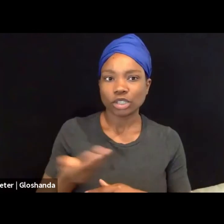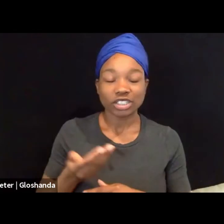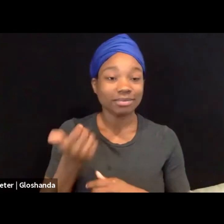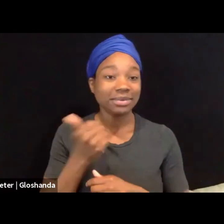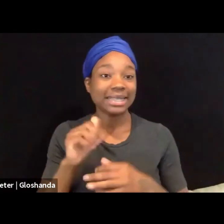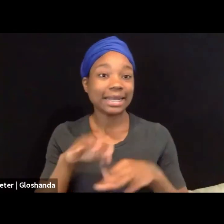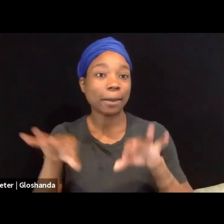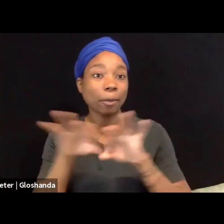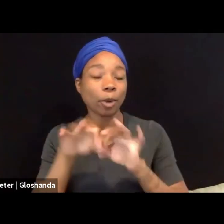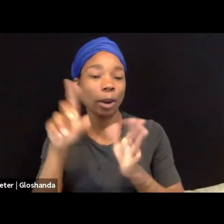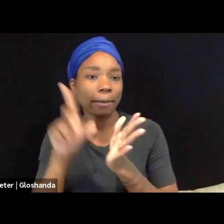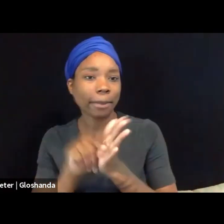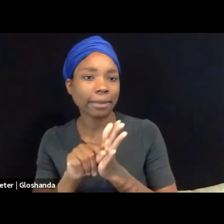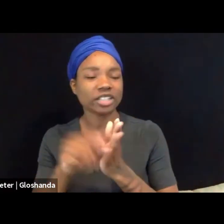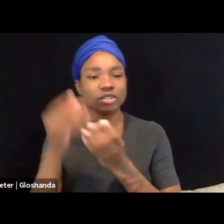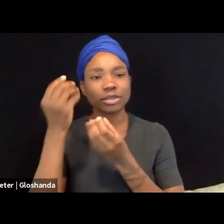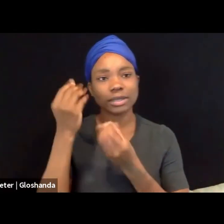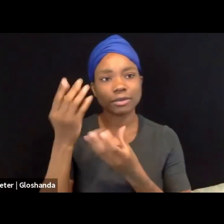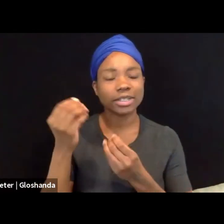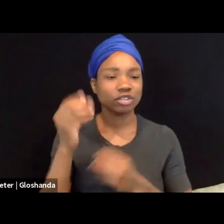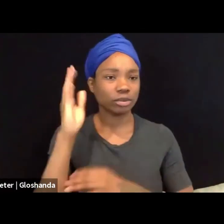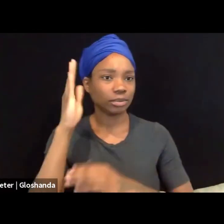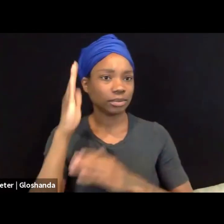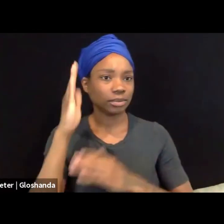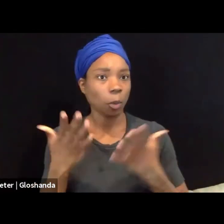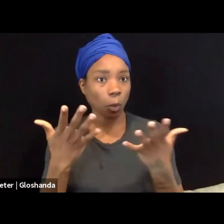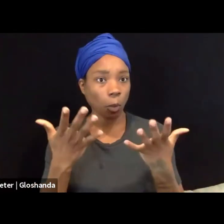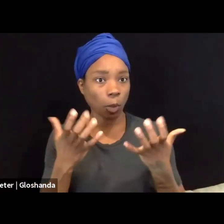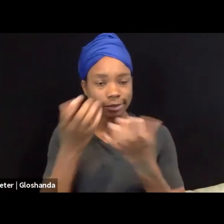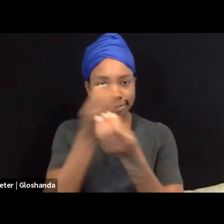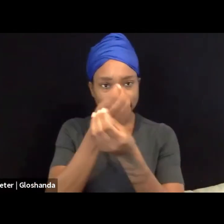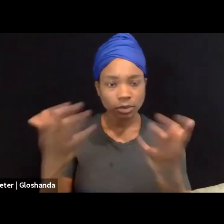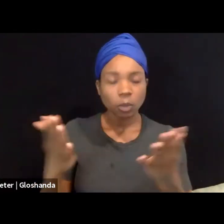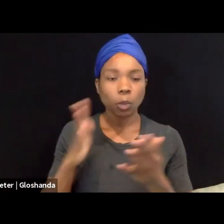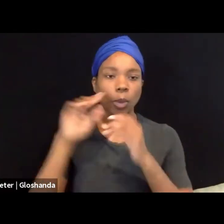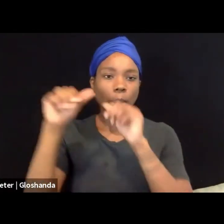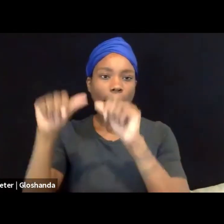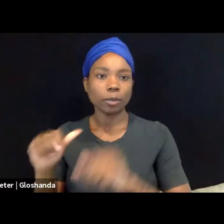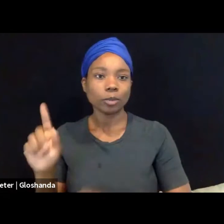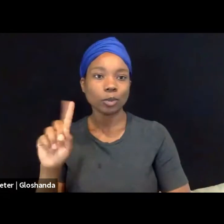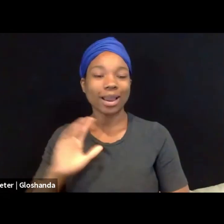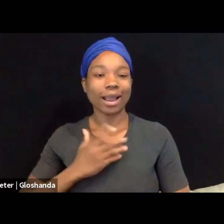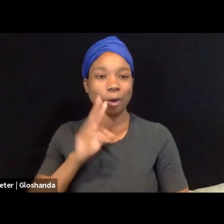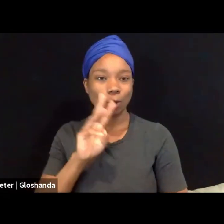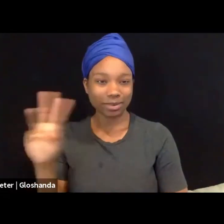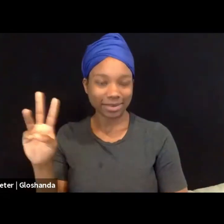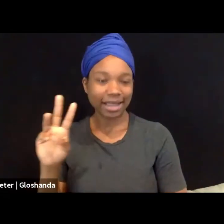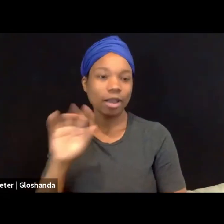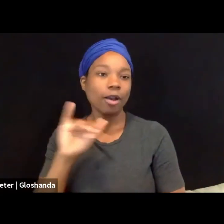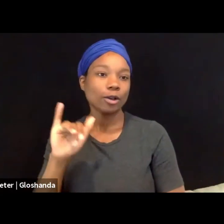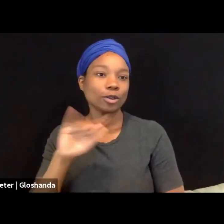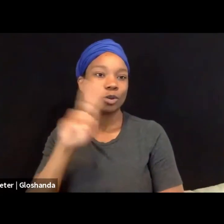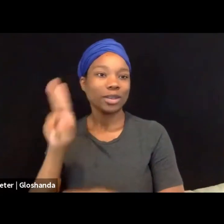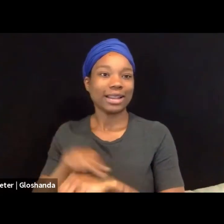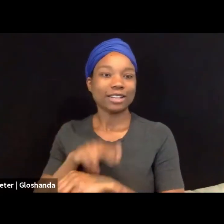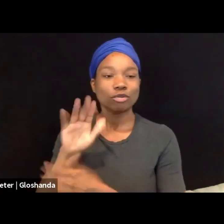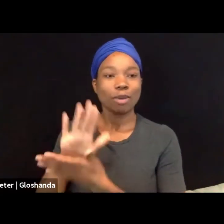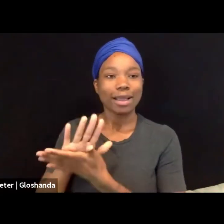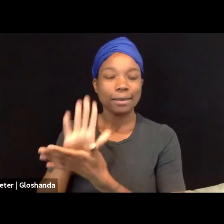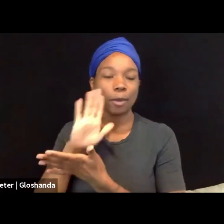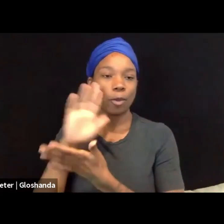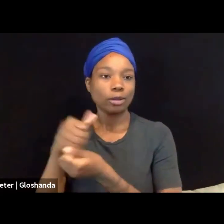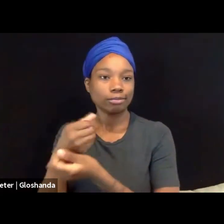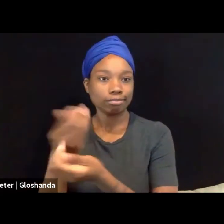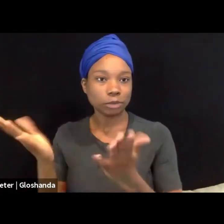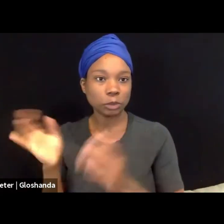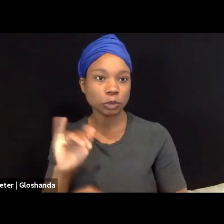information that the speakers wanted to have available will be posted on the site and will be available through the National Academies. This is in no